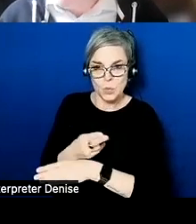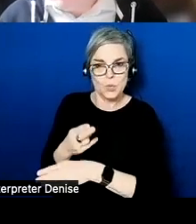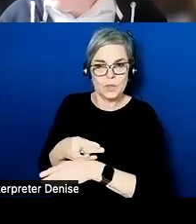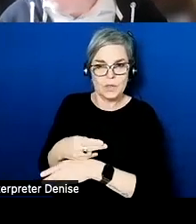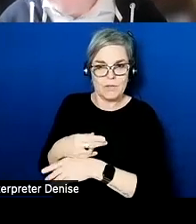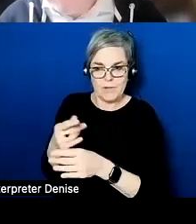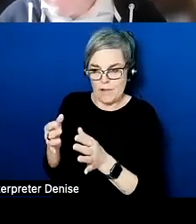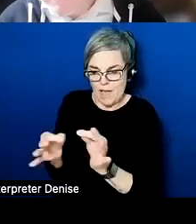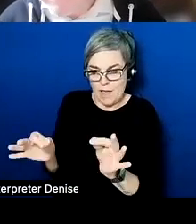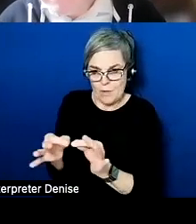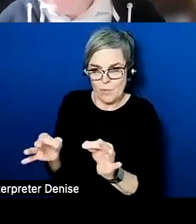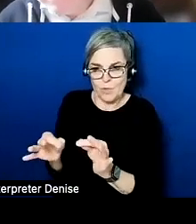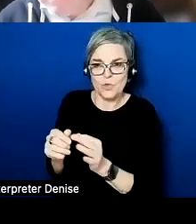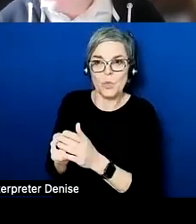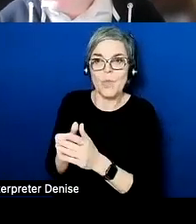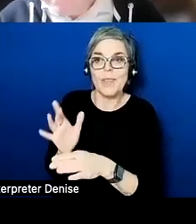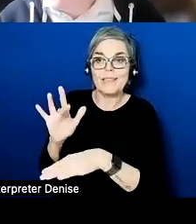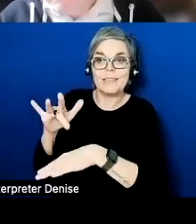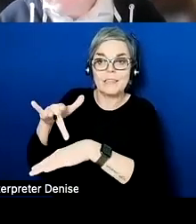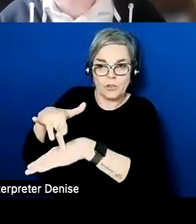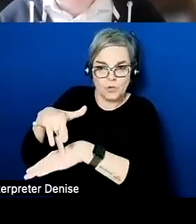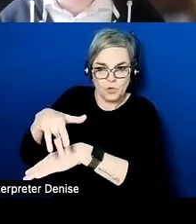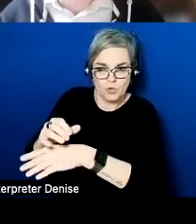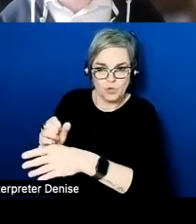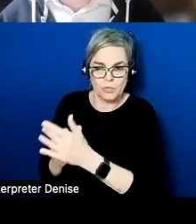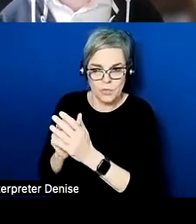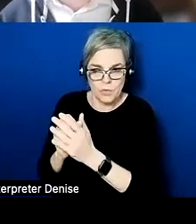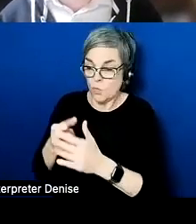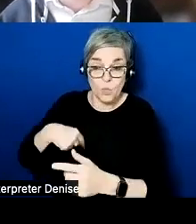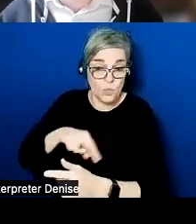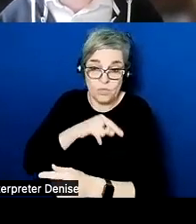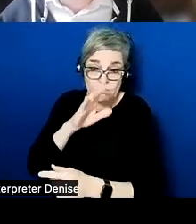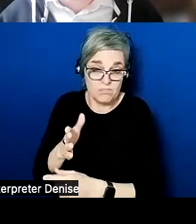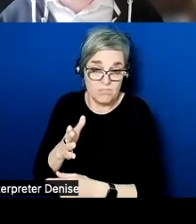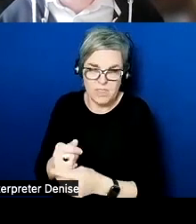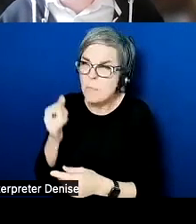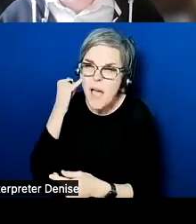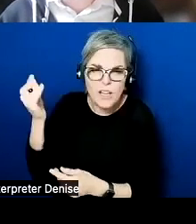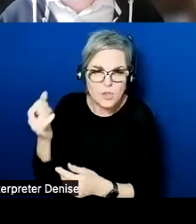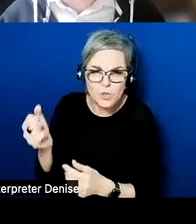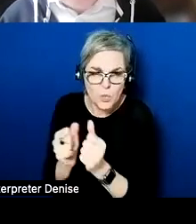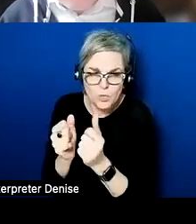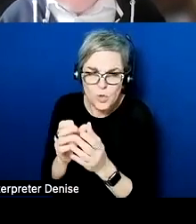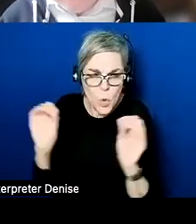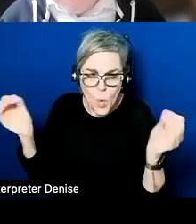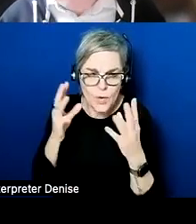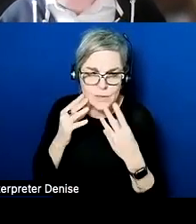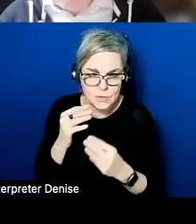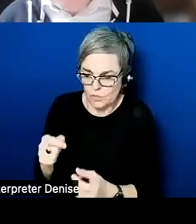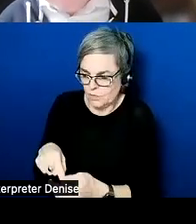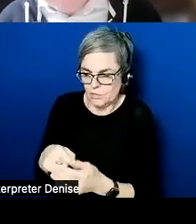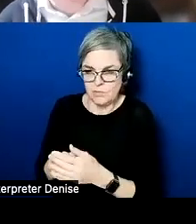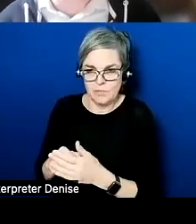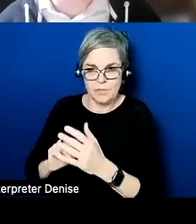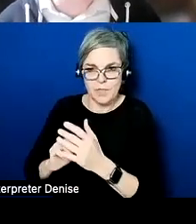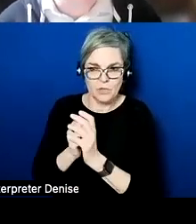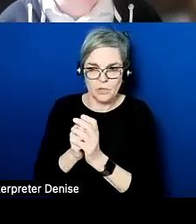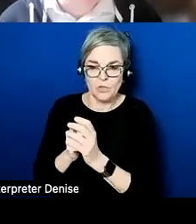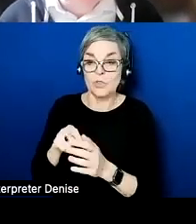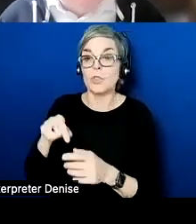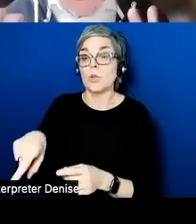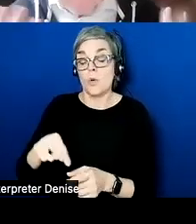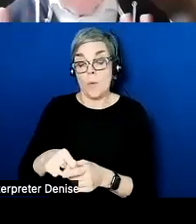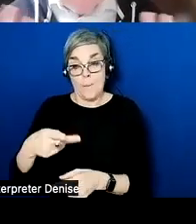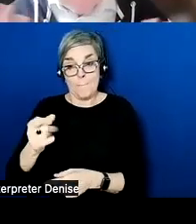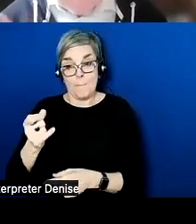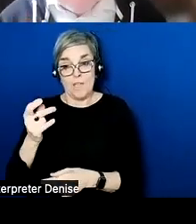it was a really profound learning experience for the staff team, to think that Peter was making more of an effort sometimes than they were as